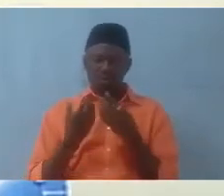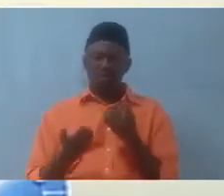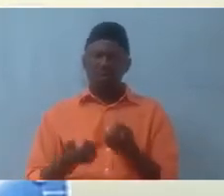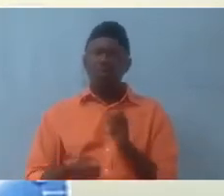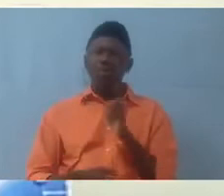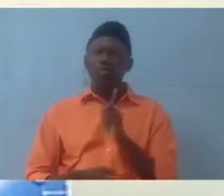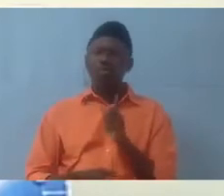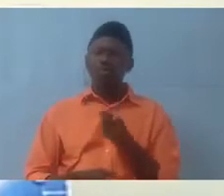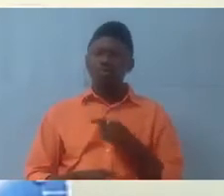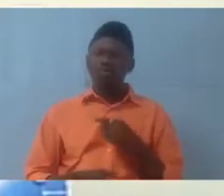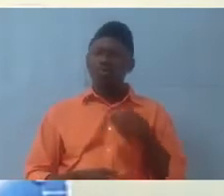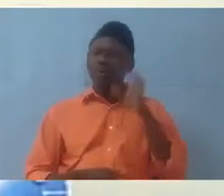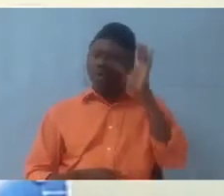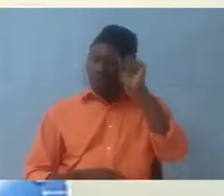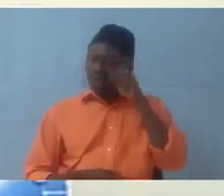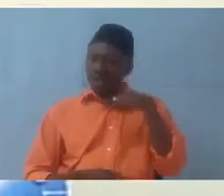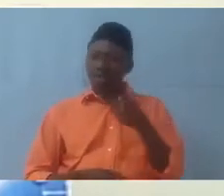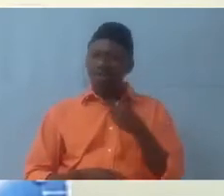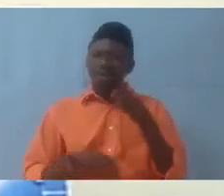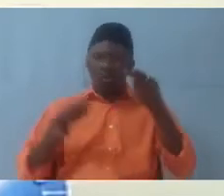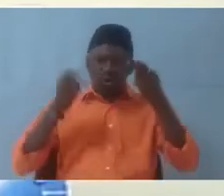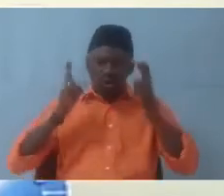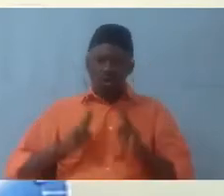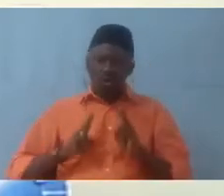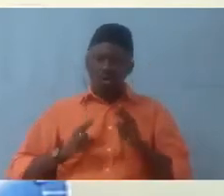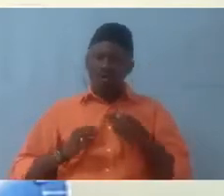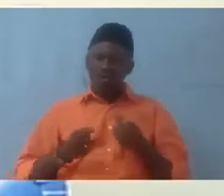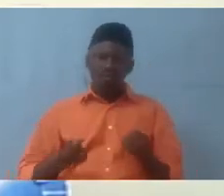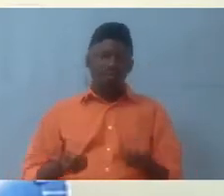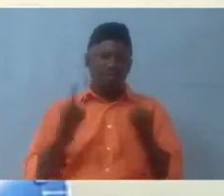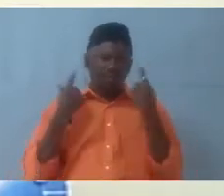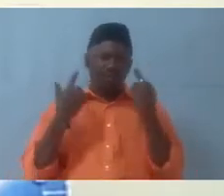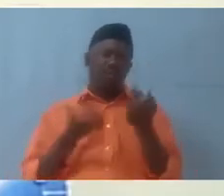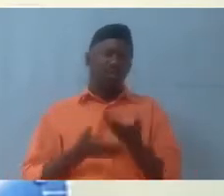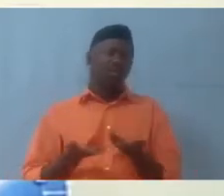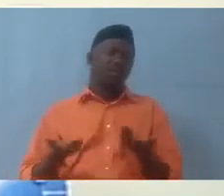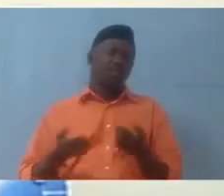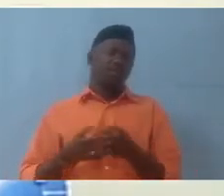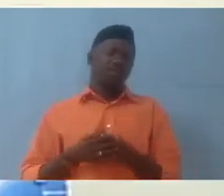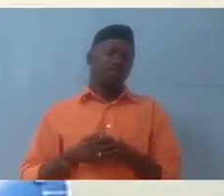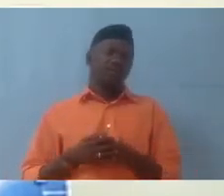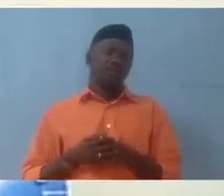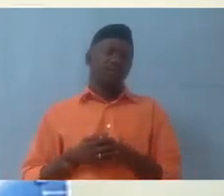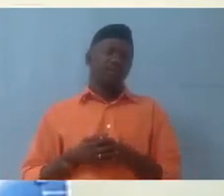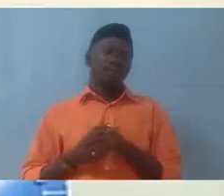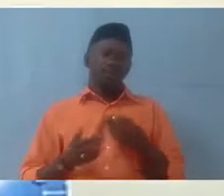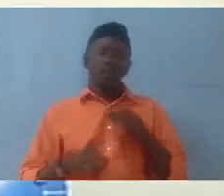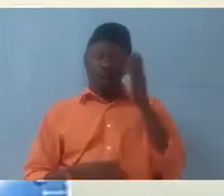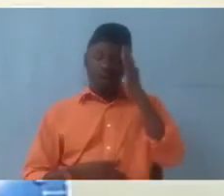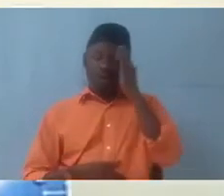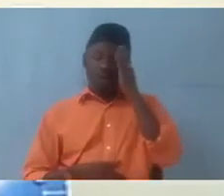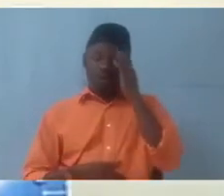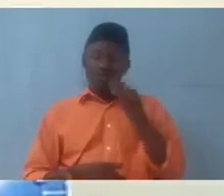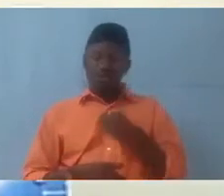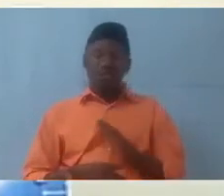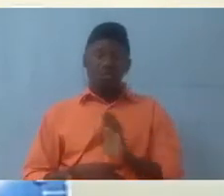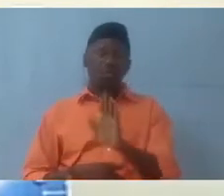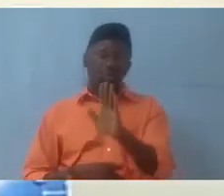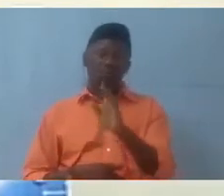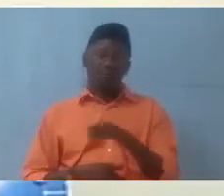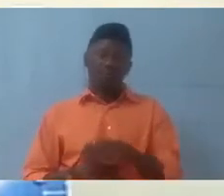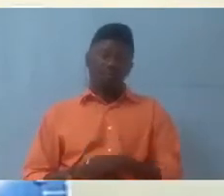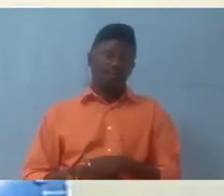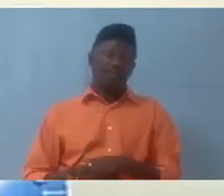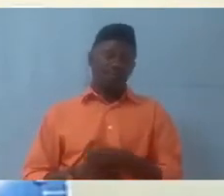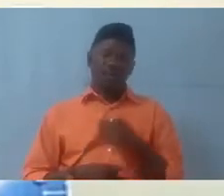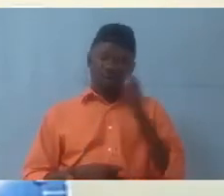of negligence. But then I knew that he was waiting for, it was more like a trap.